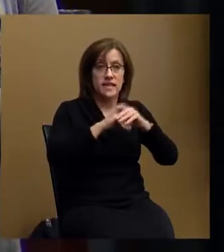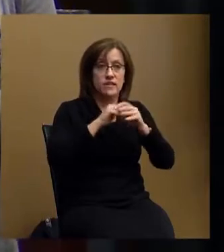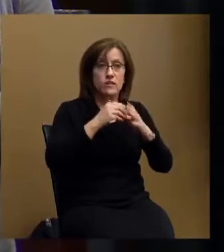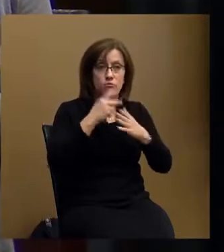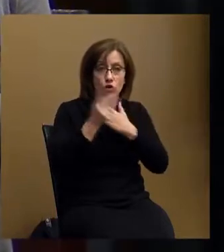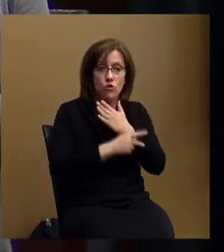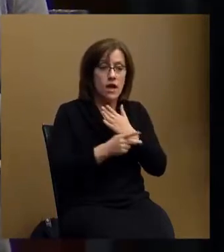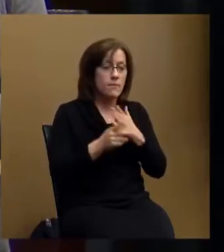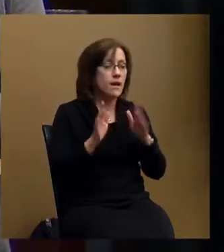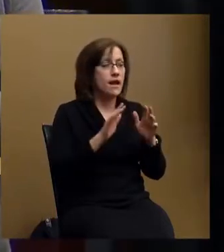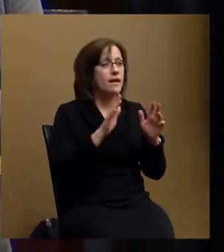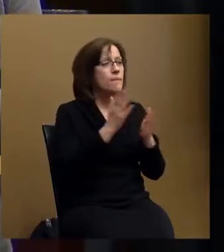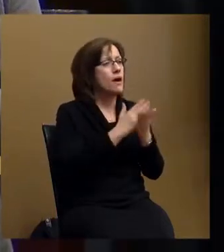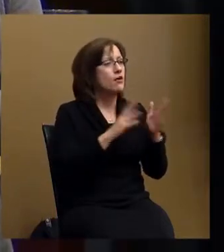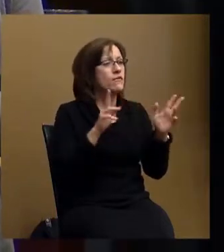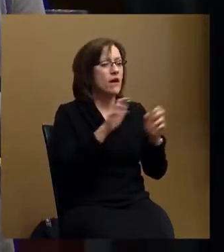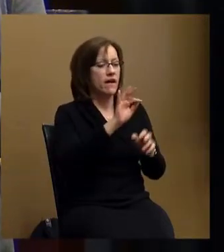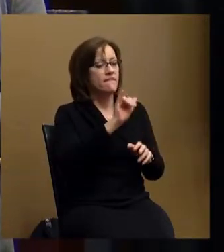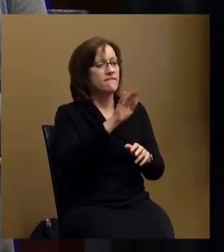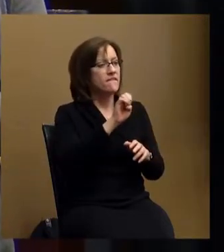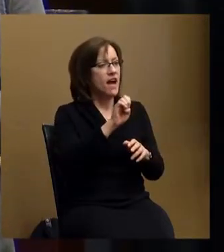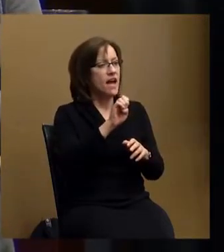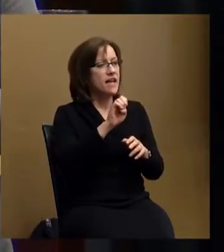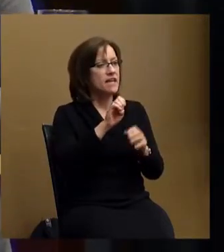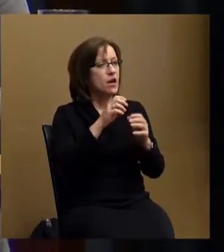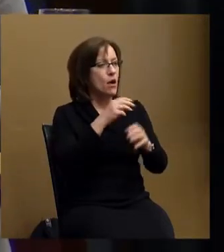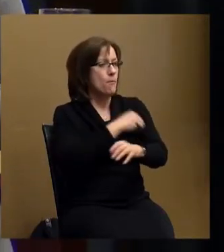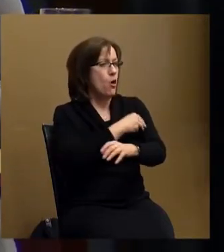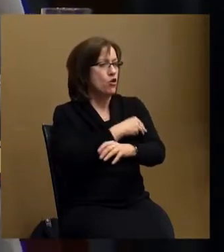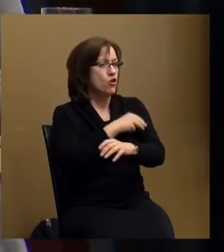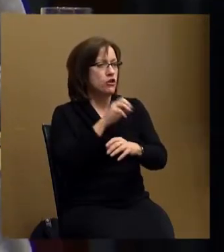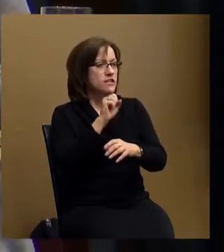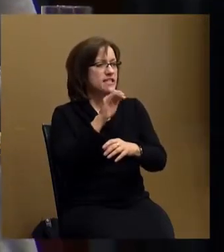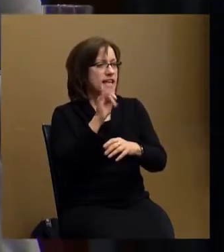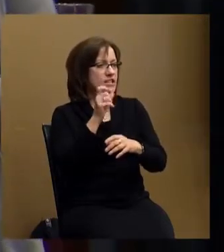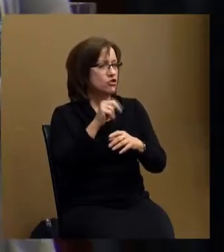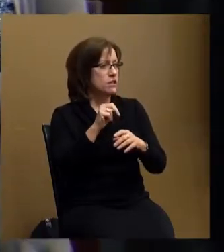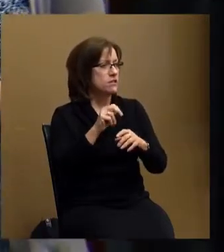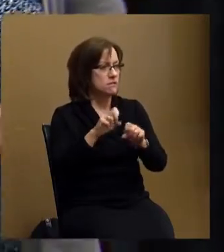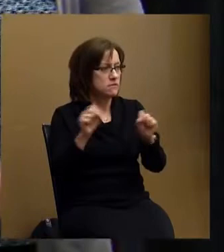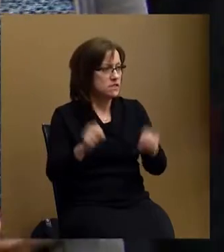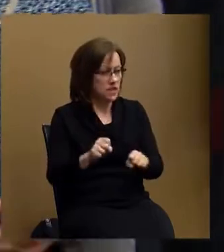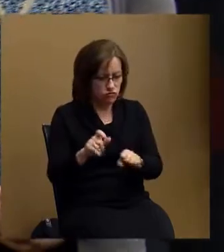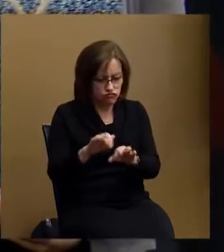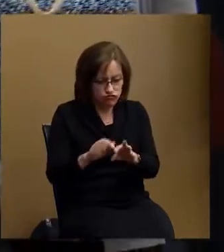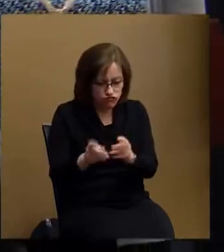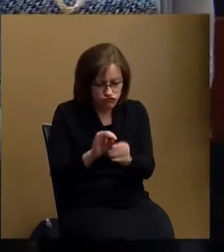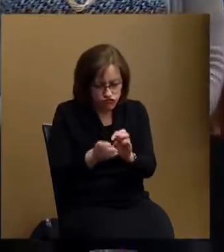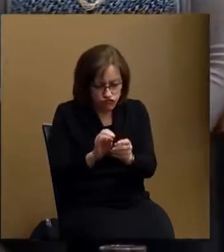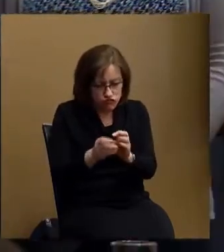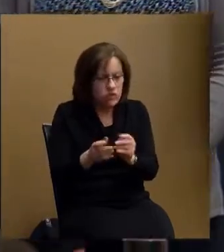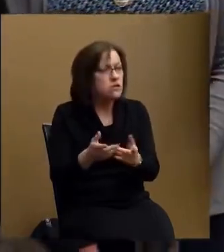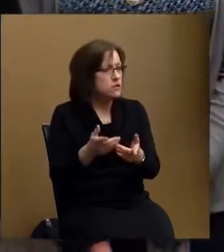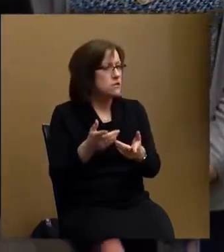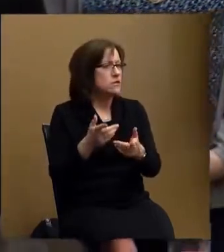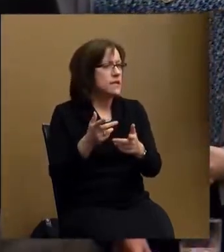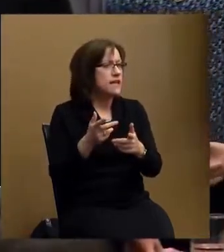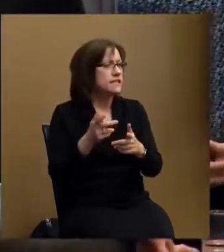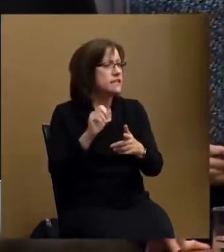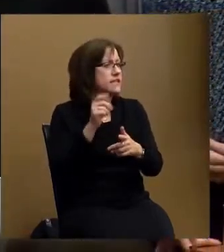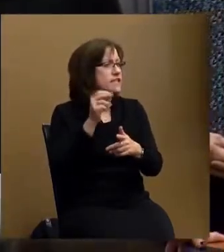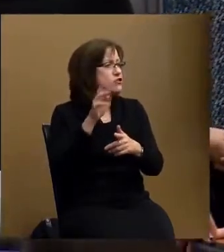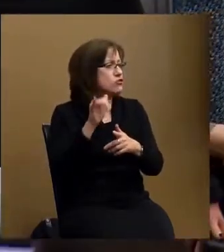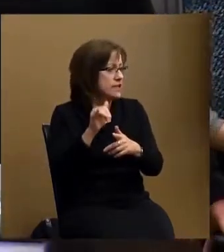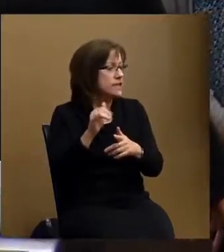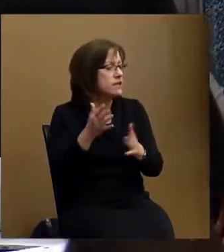motor station, is sensory activity. Sure, She sure. also has a token economy where she can work for Sensory. things